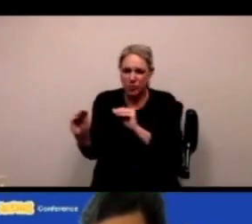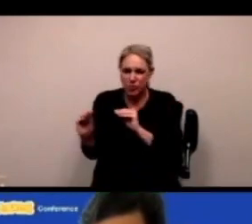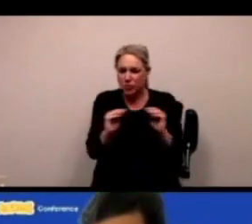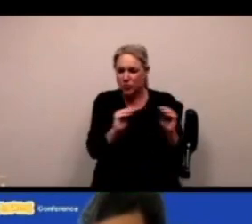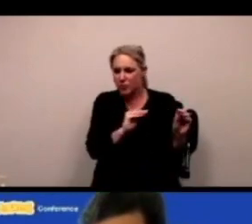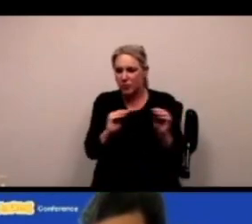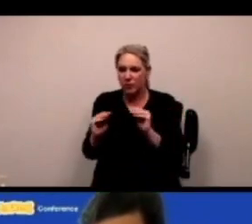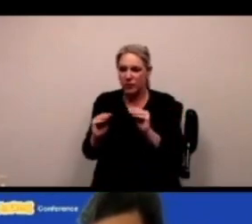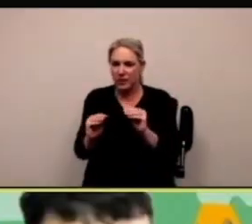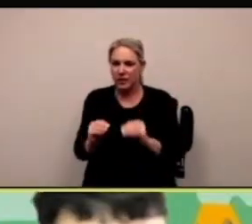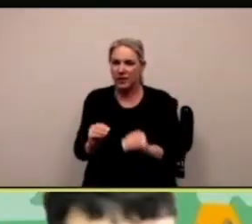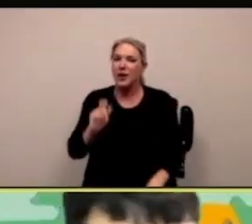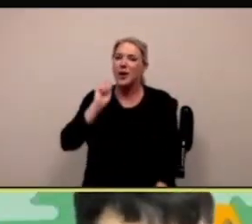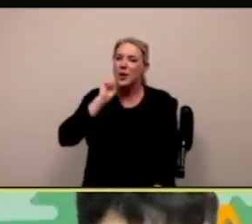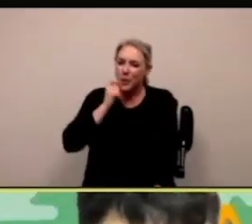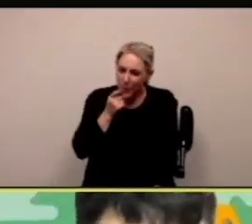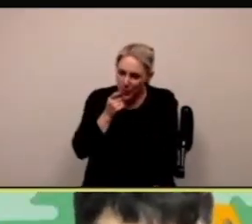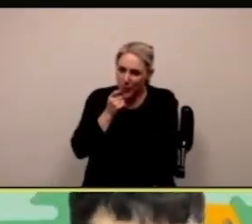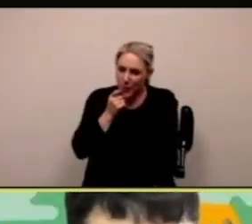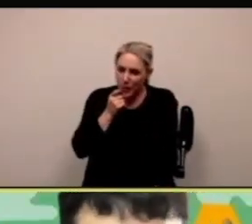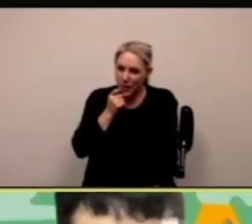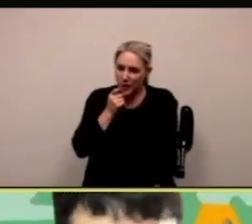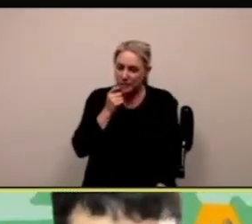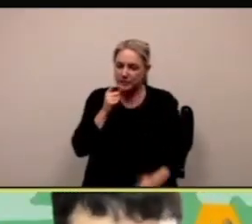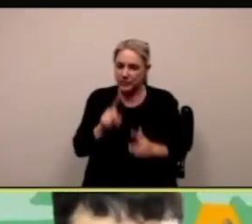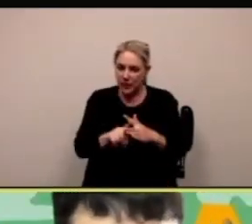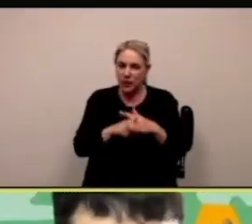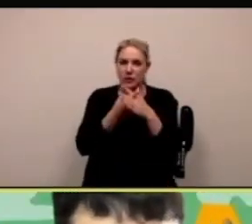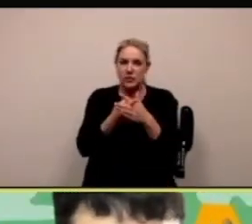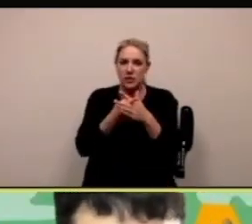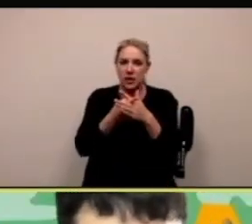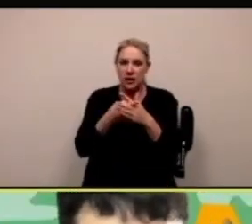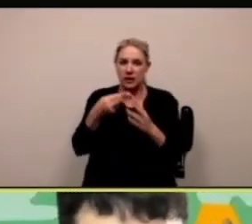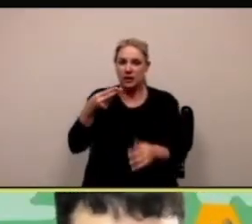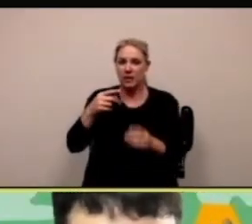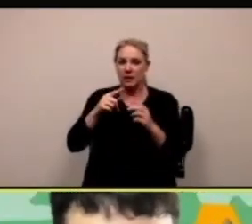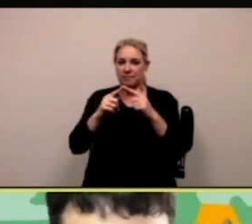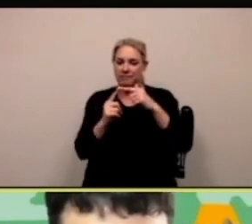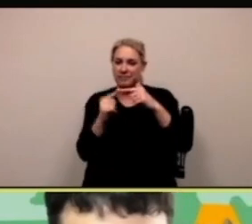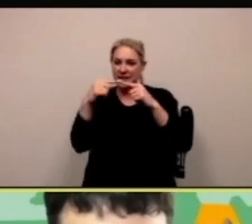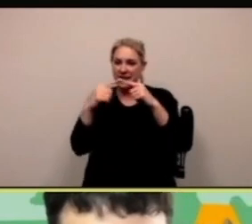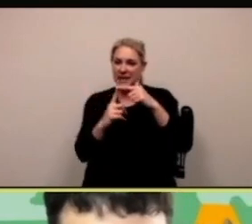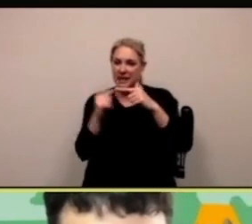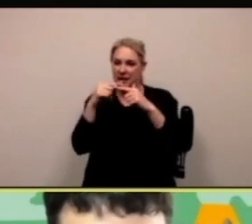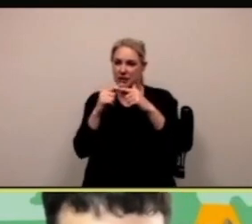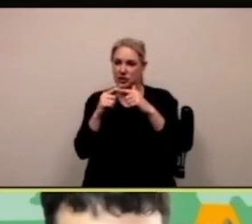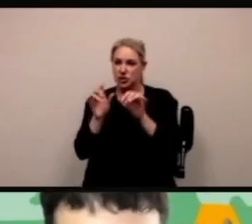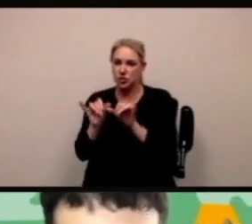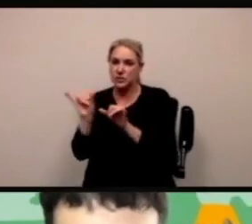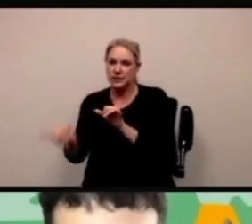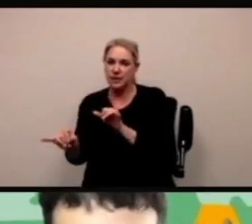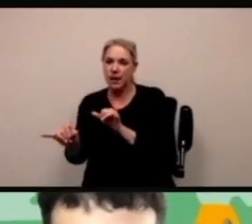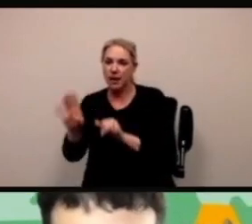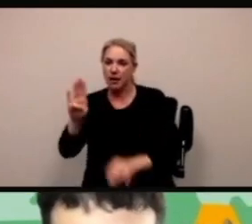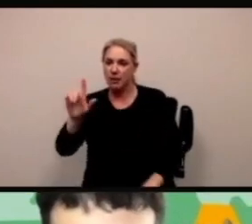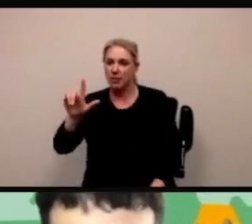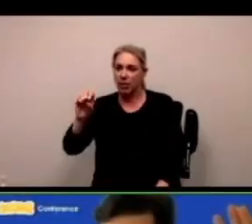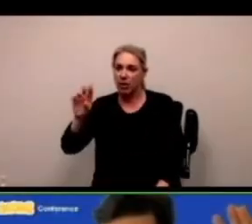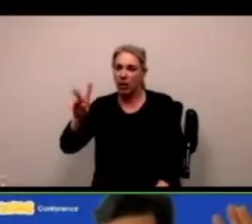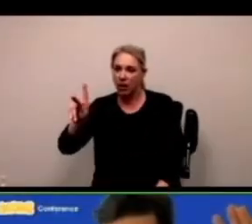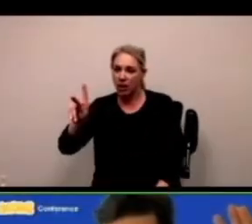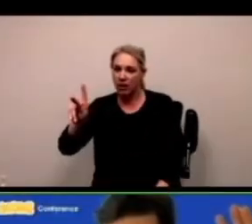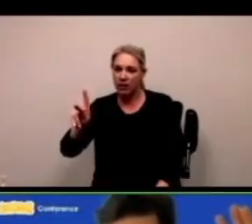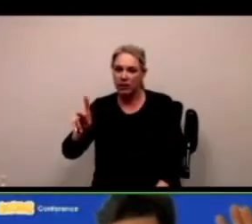Right. That's cool. So you just have used that hinge to stage block and then a spin clockwise block. Yeah. On space key.